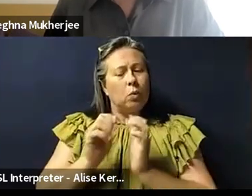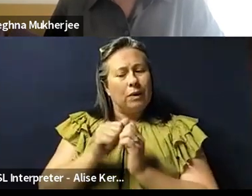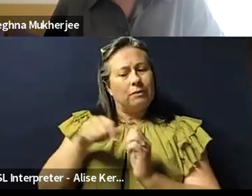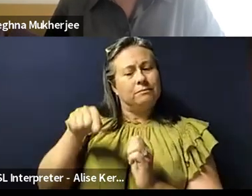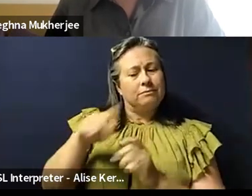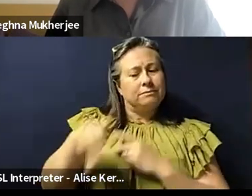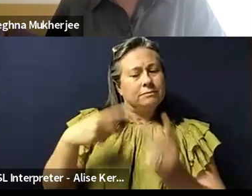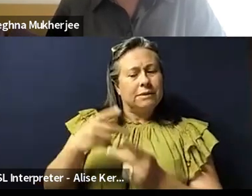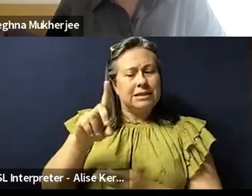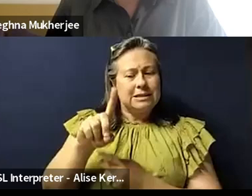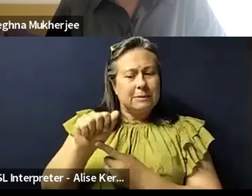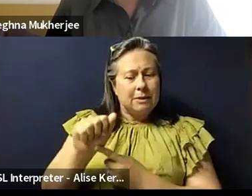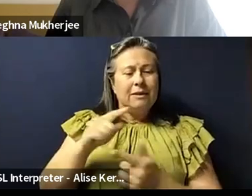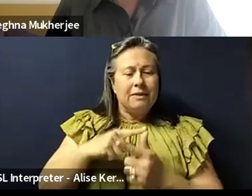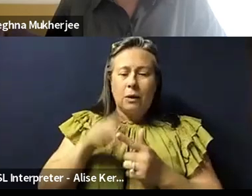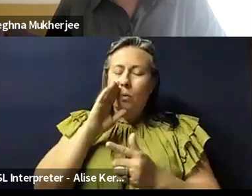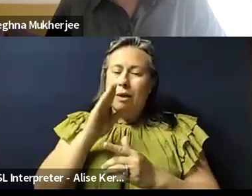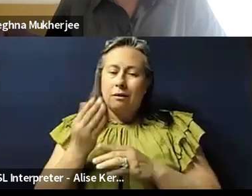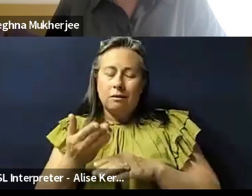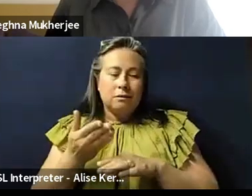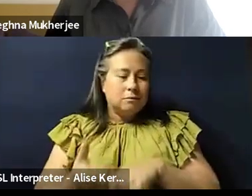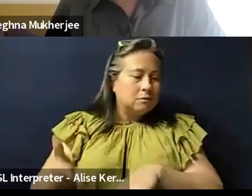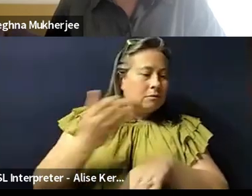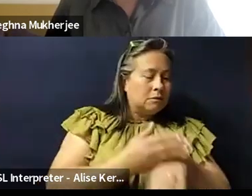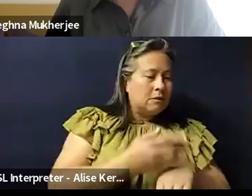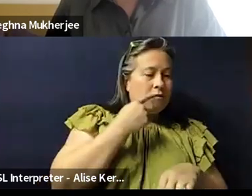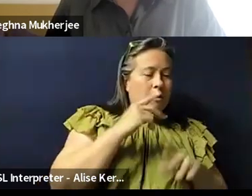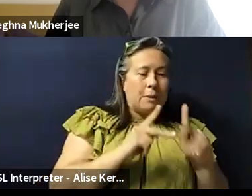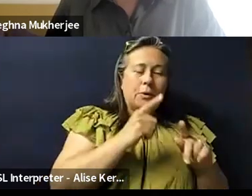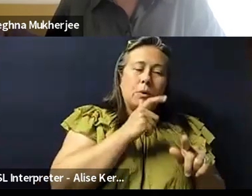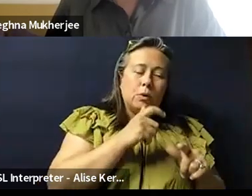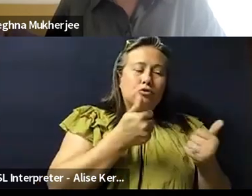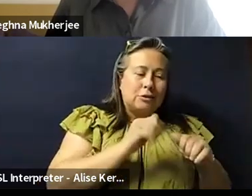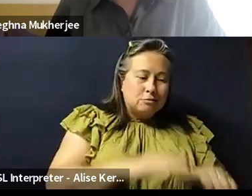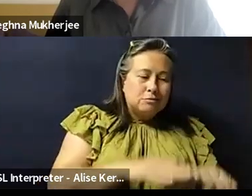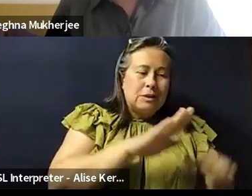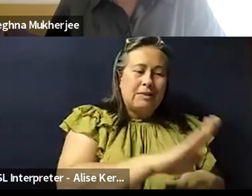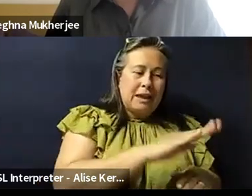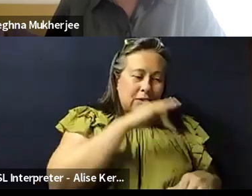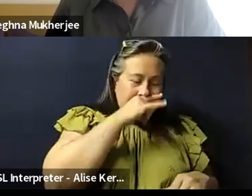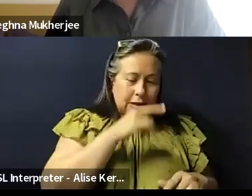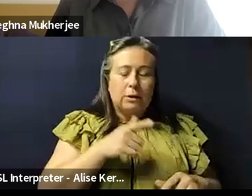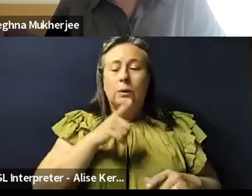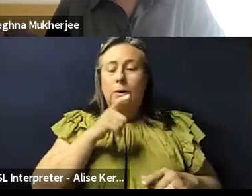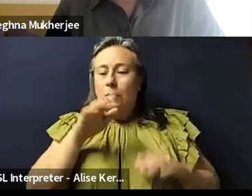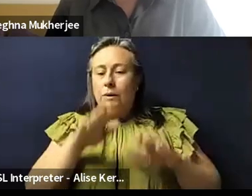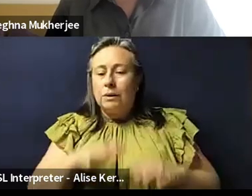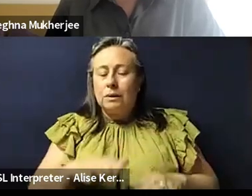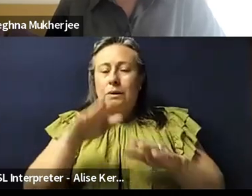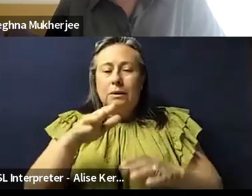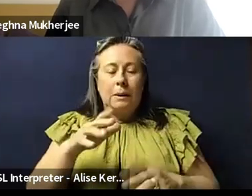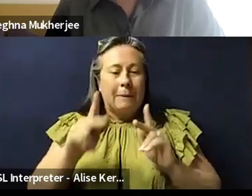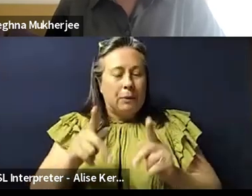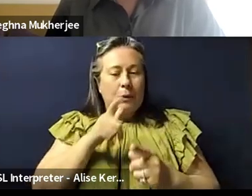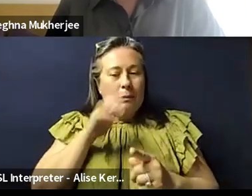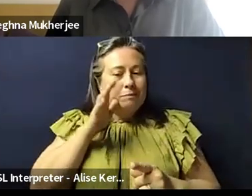of disabilities, it will be better for people who are struggling to raise their kids alongside a career. It will be better for people who are aging or whose parents are aging,